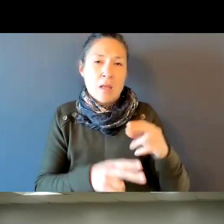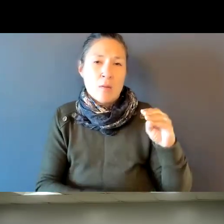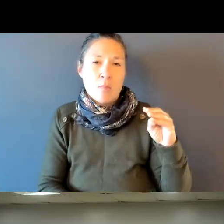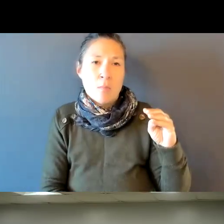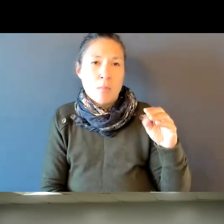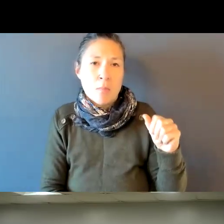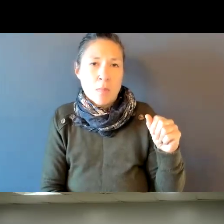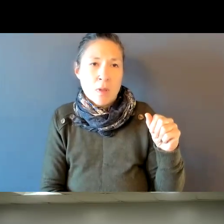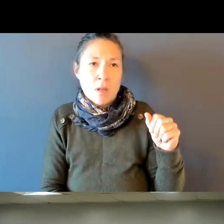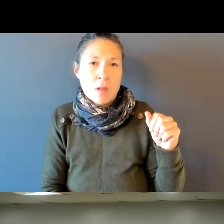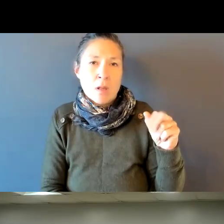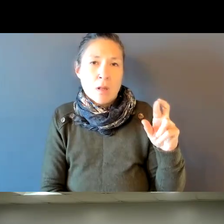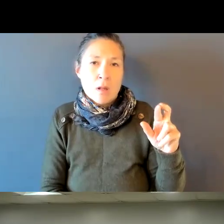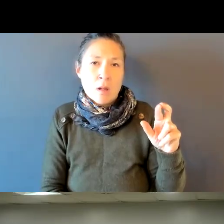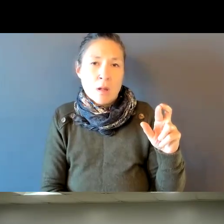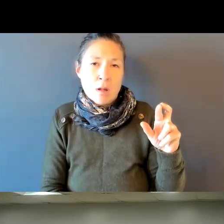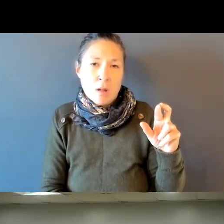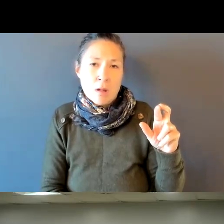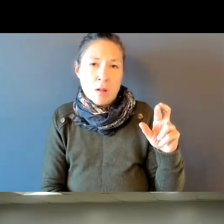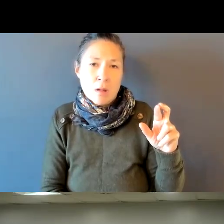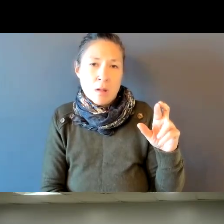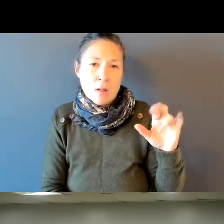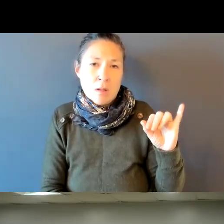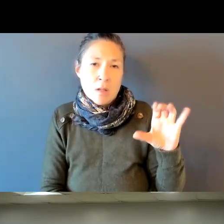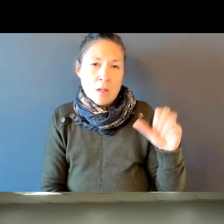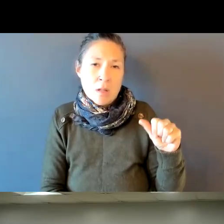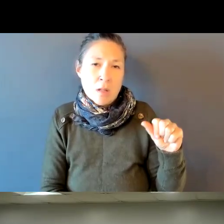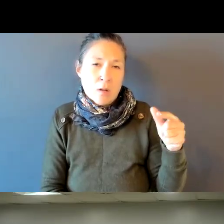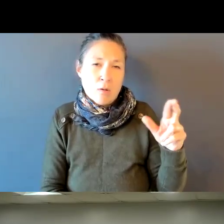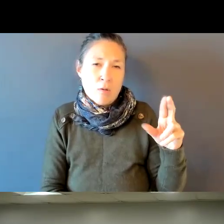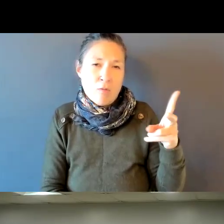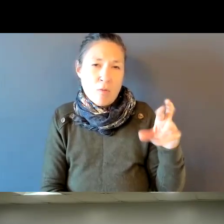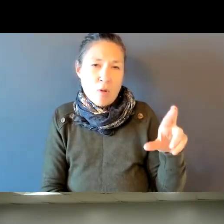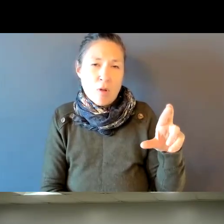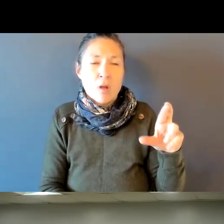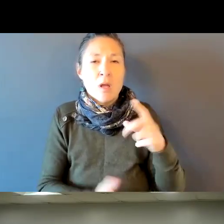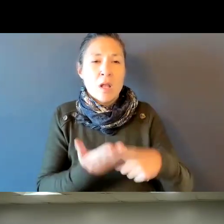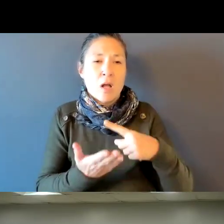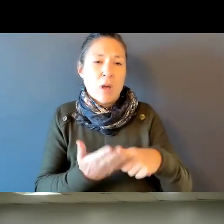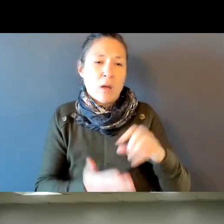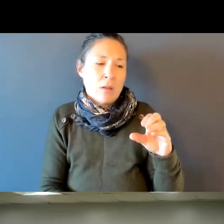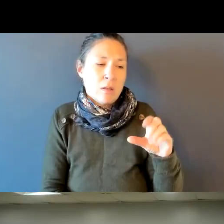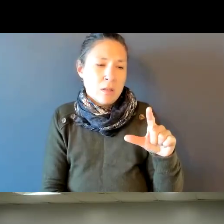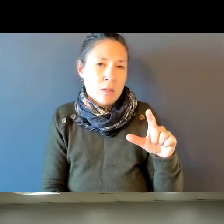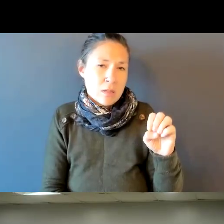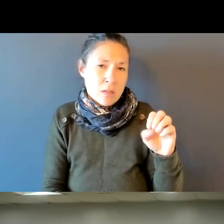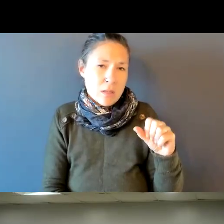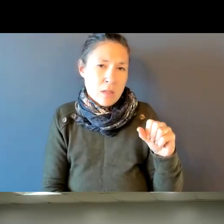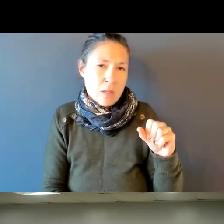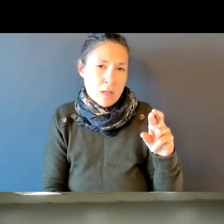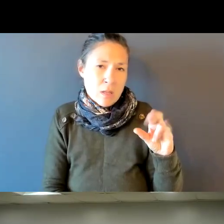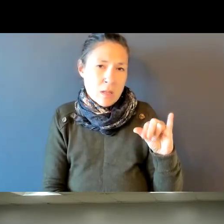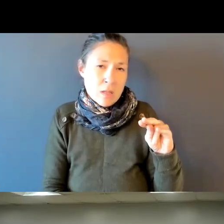will be introducing the topic of the clearinghouse, what it is, and the